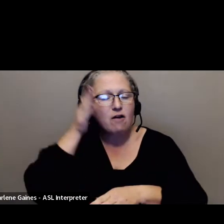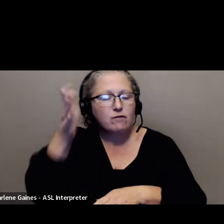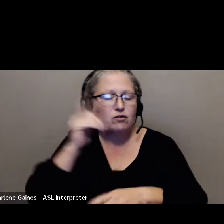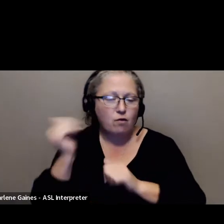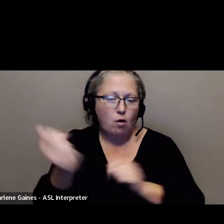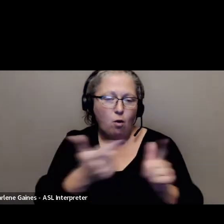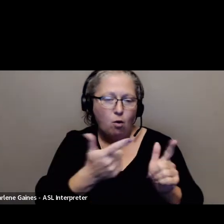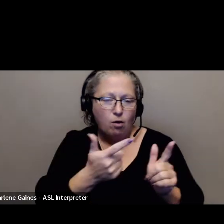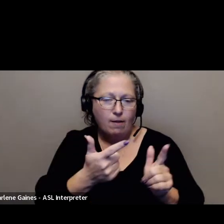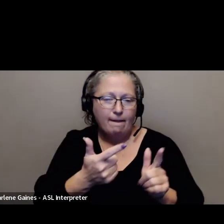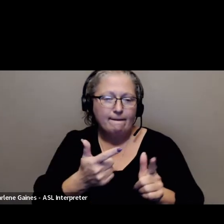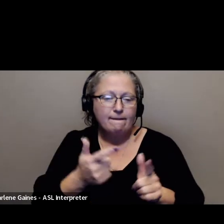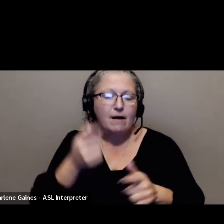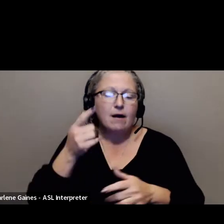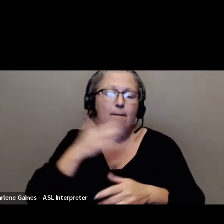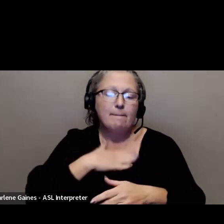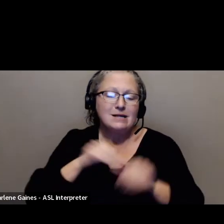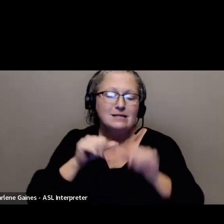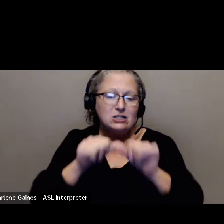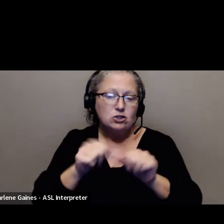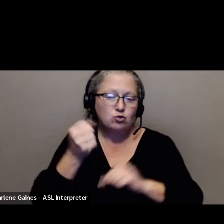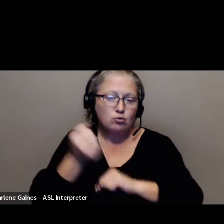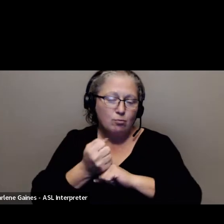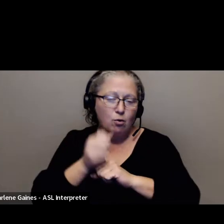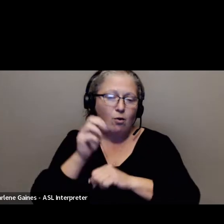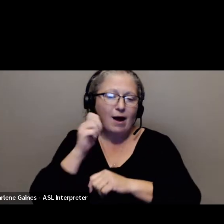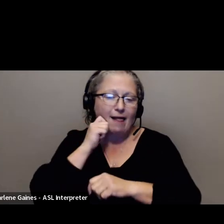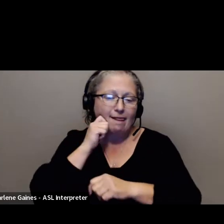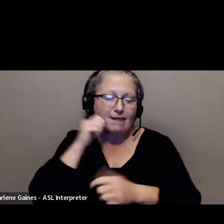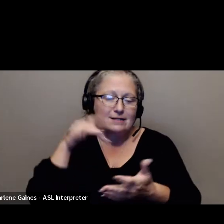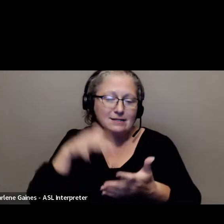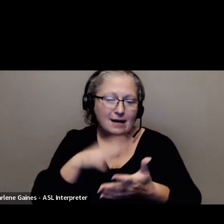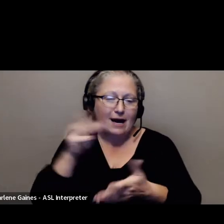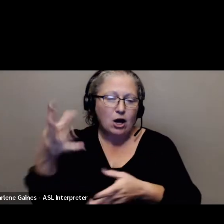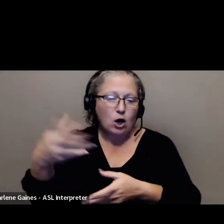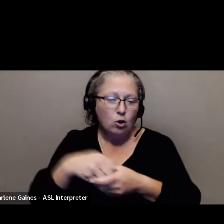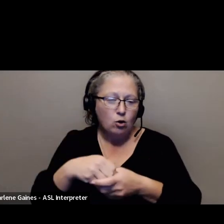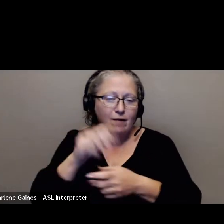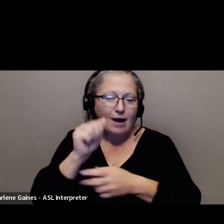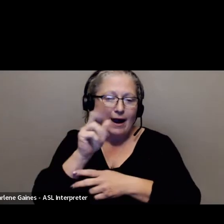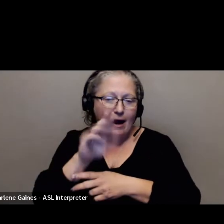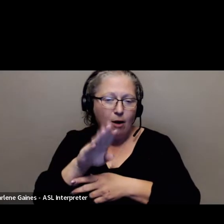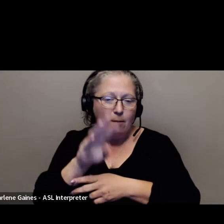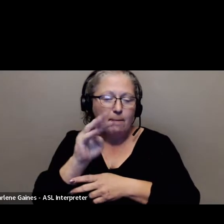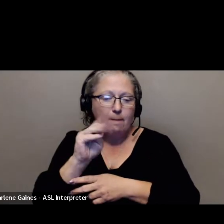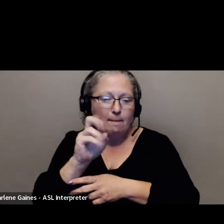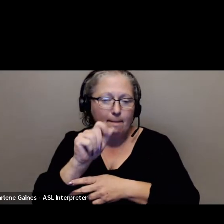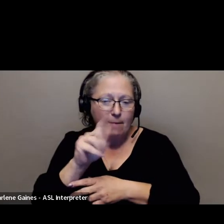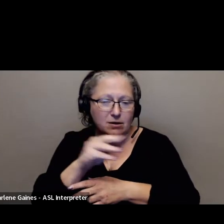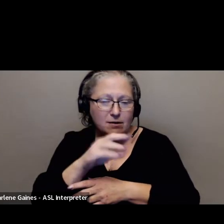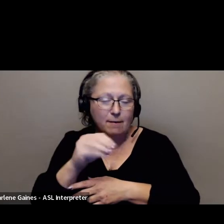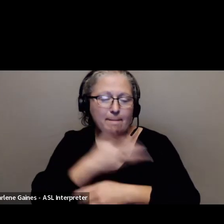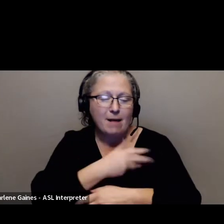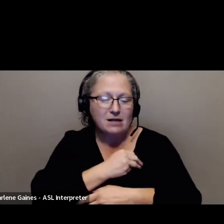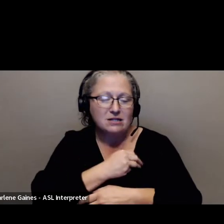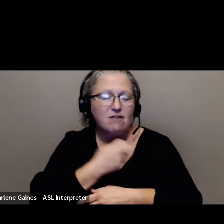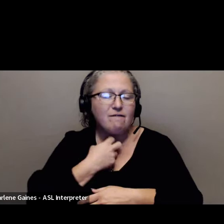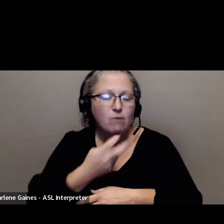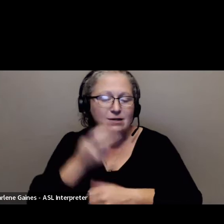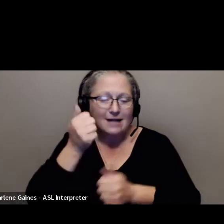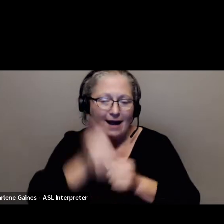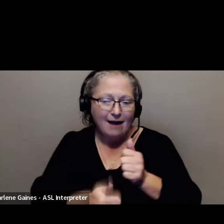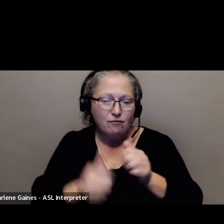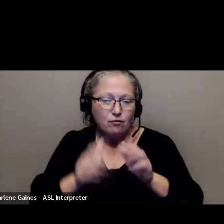all. Finally, please continue to support ethnic studies and the inclusions of Arab, Muslim, Palestinian voice. Every